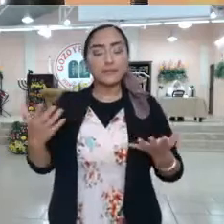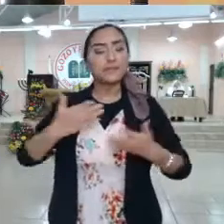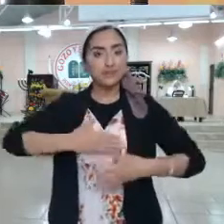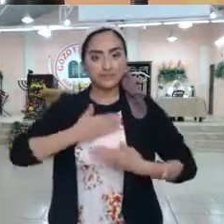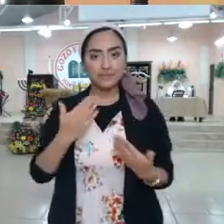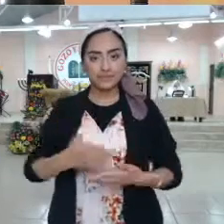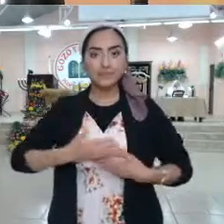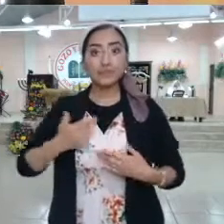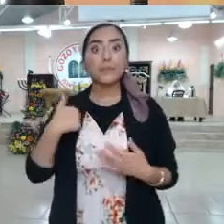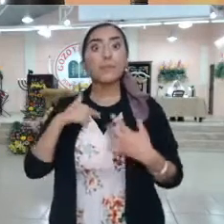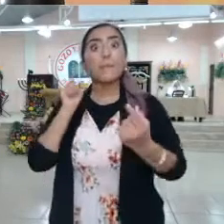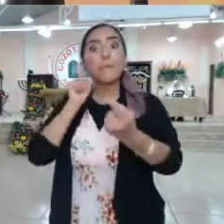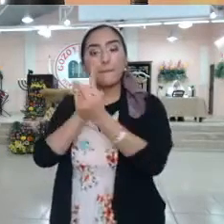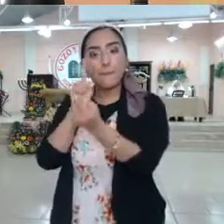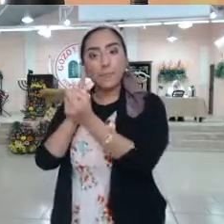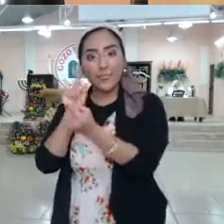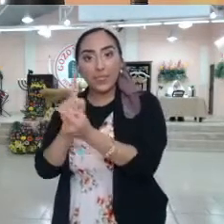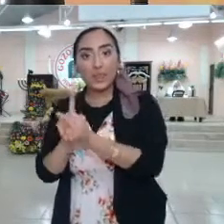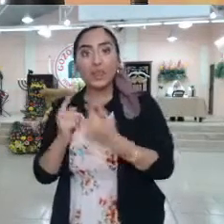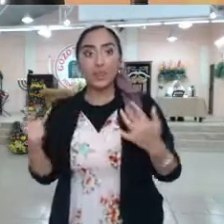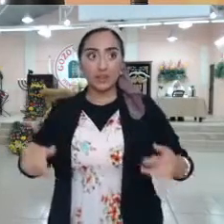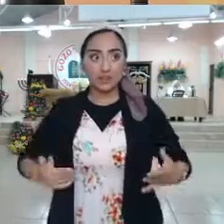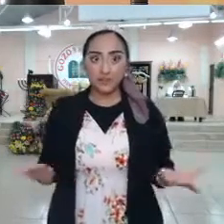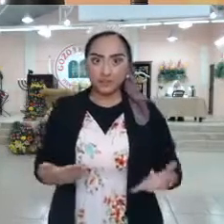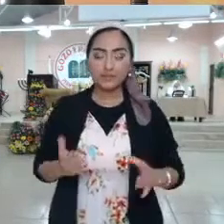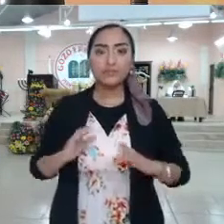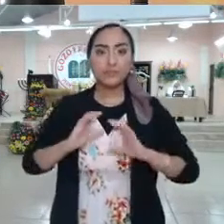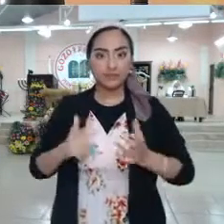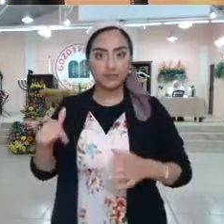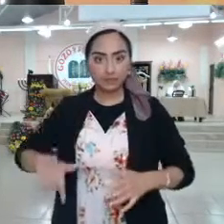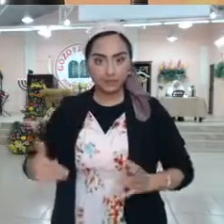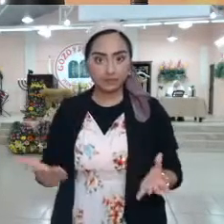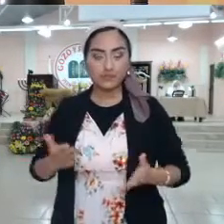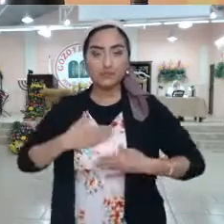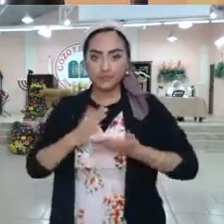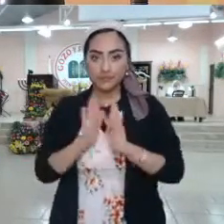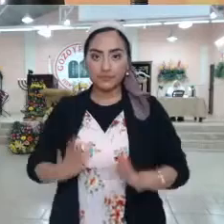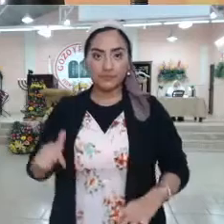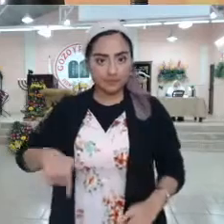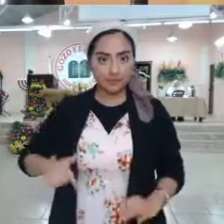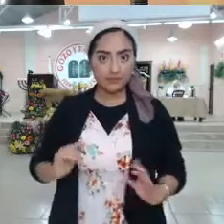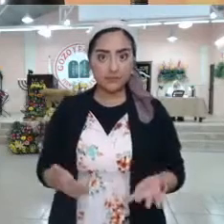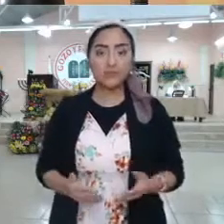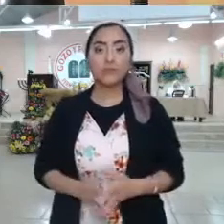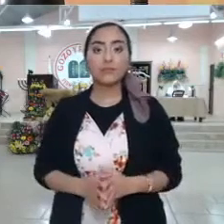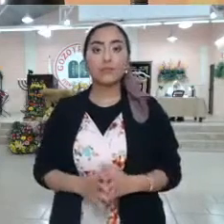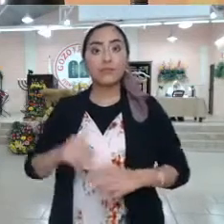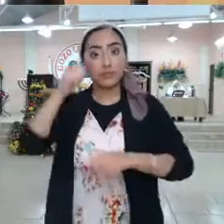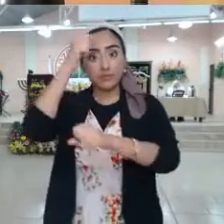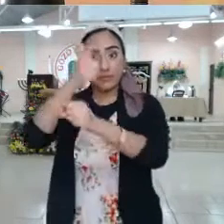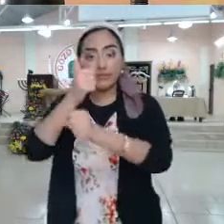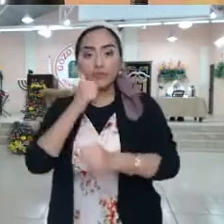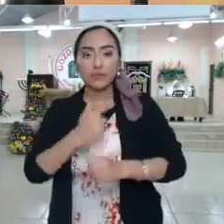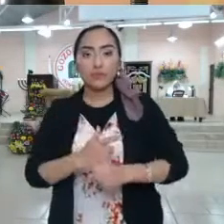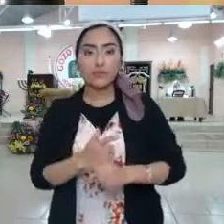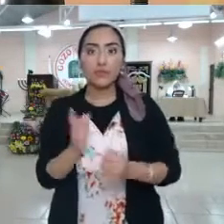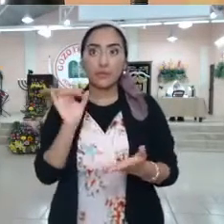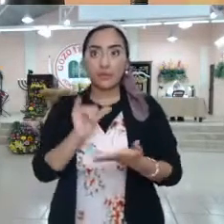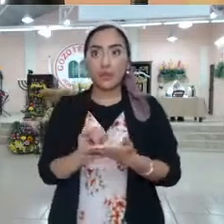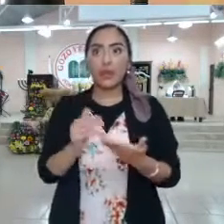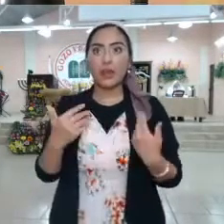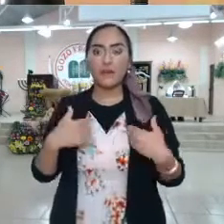I'm really glad that I greet here in the local Keilah from Tehuacán, Pueblo, Mexico, brothers and